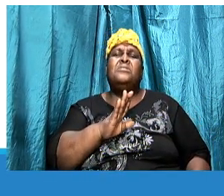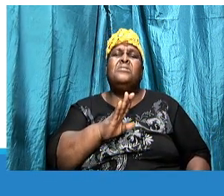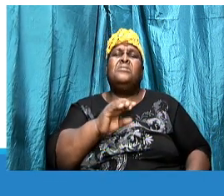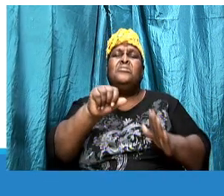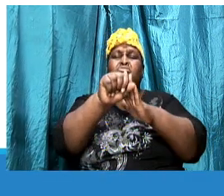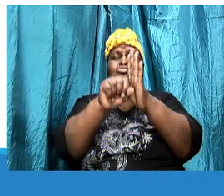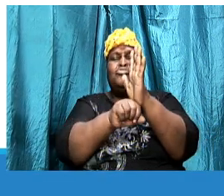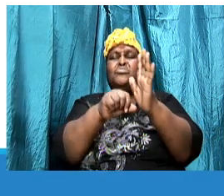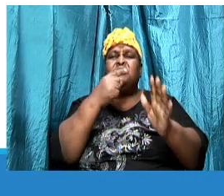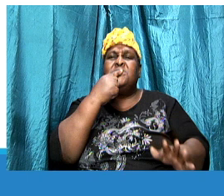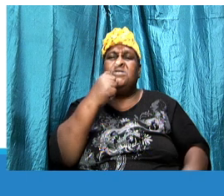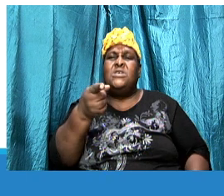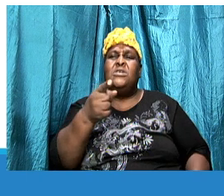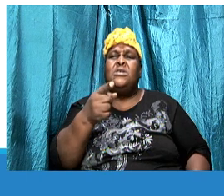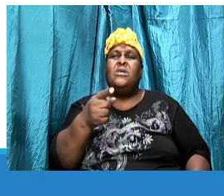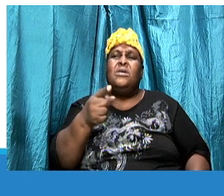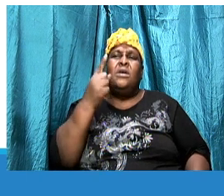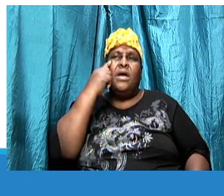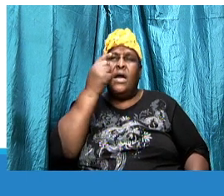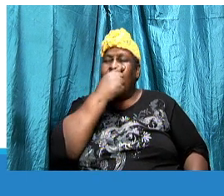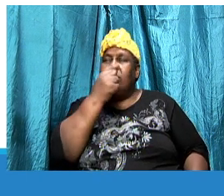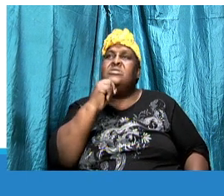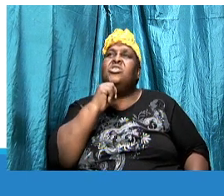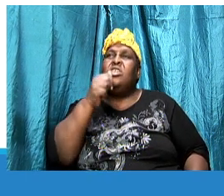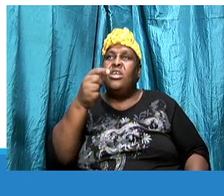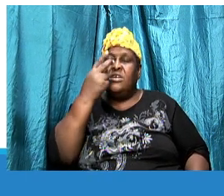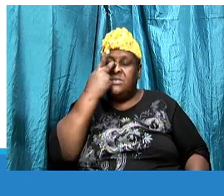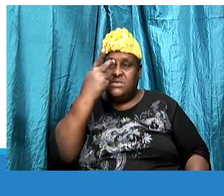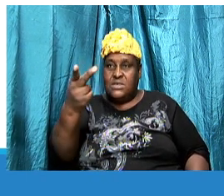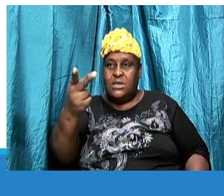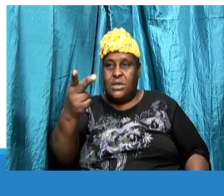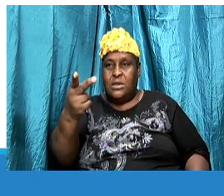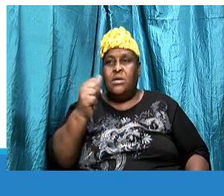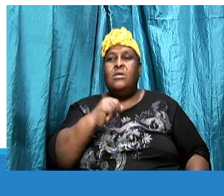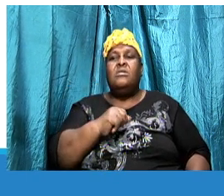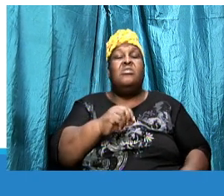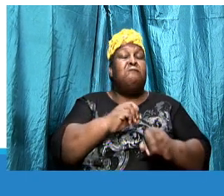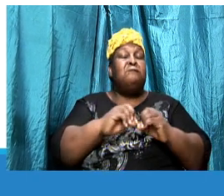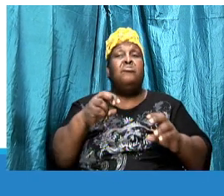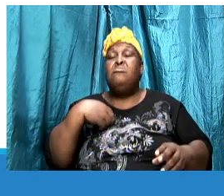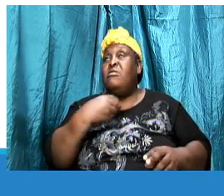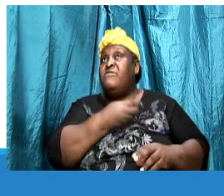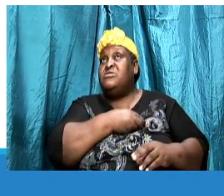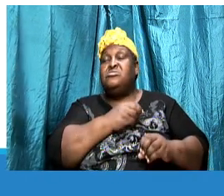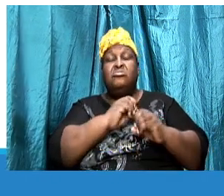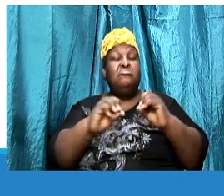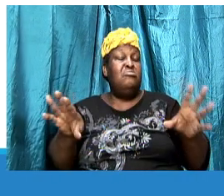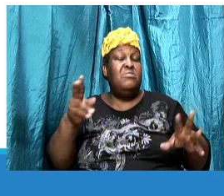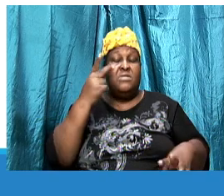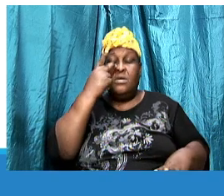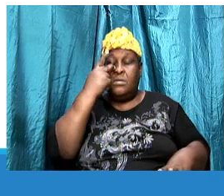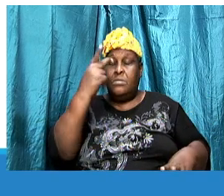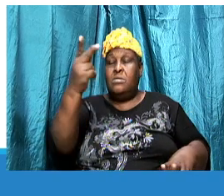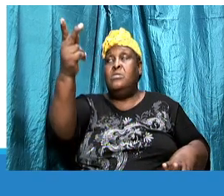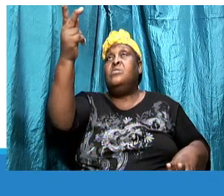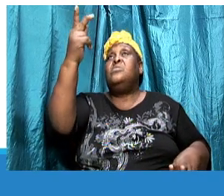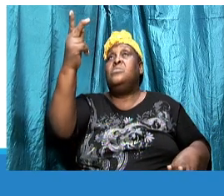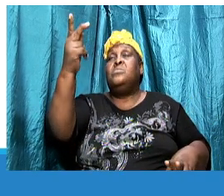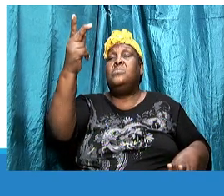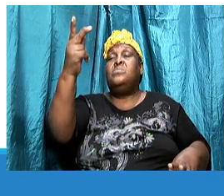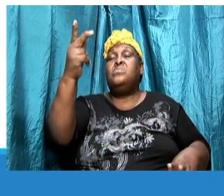scripture says that eyes have not seen. And so none of us, there's nothing that we have looked upon. There's nothing